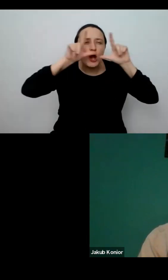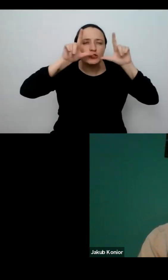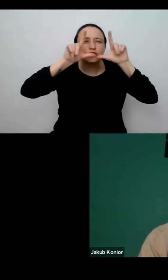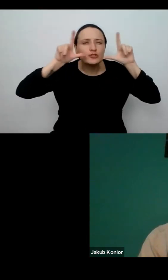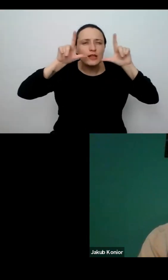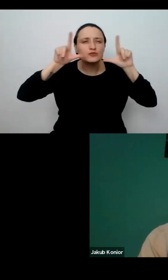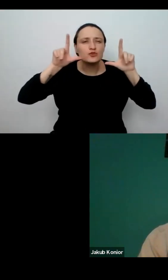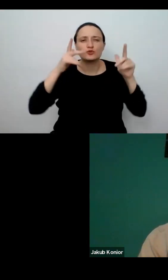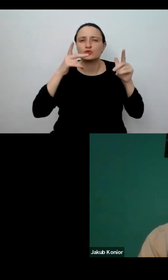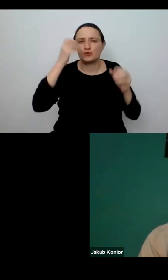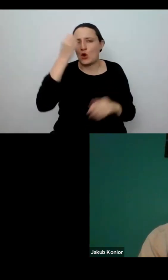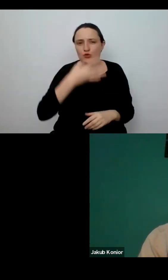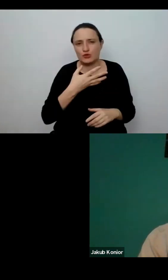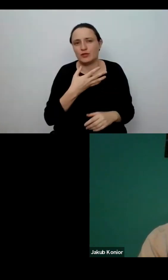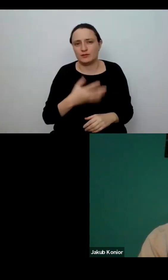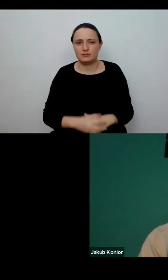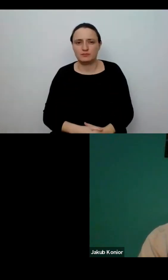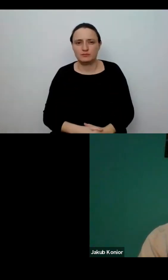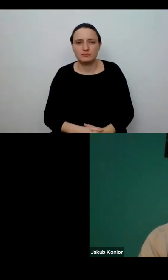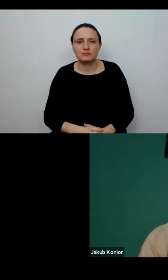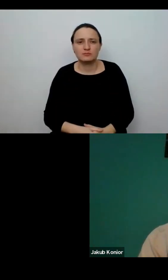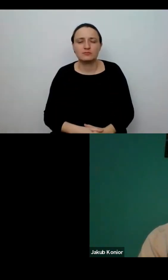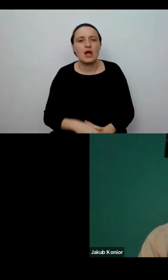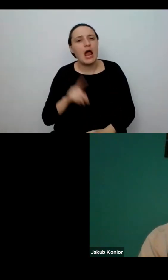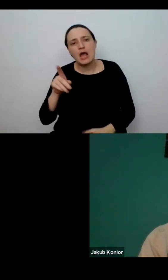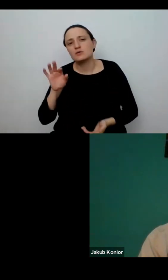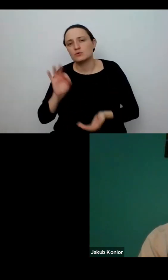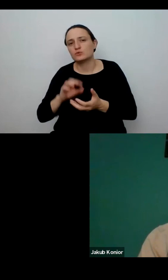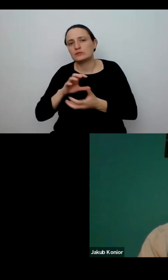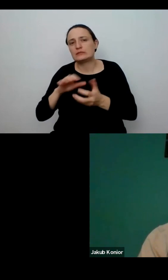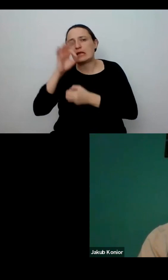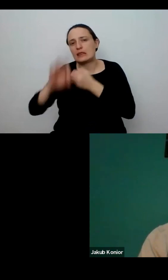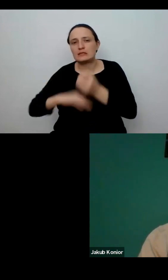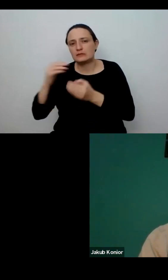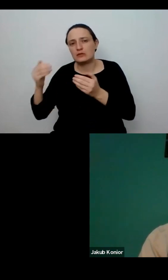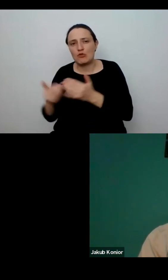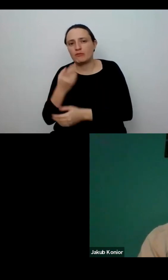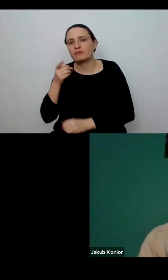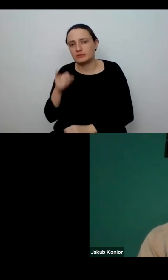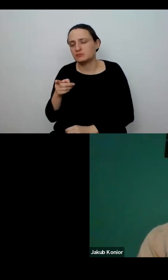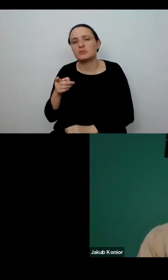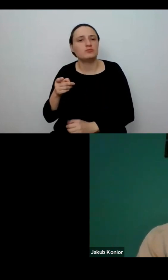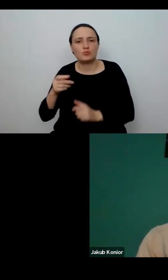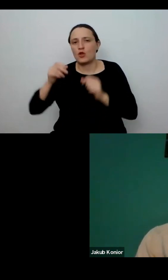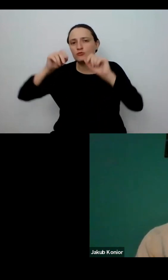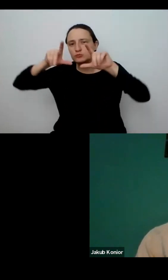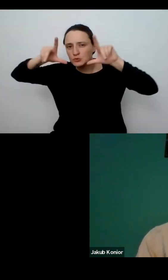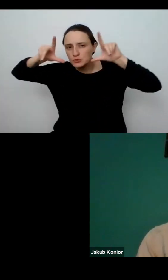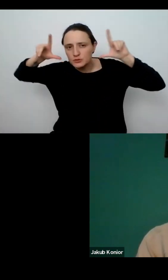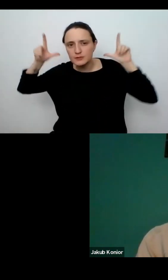maps from the VIIRS. Okay, that's a great